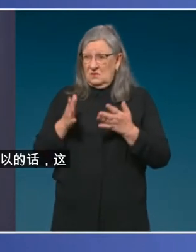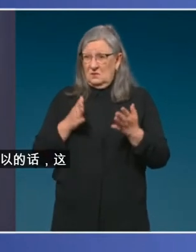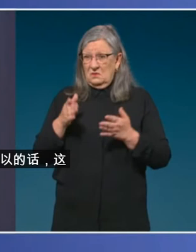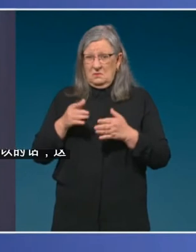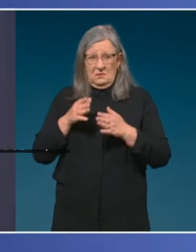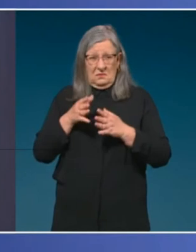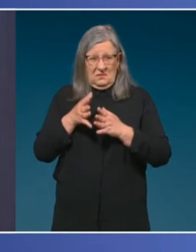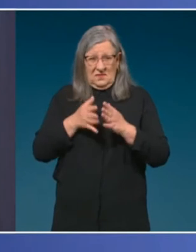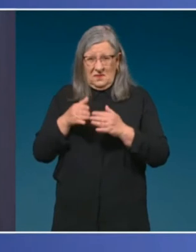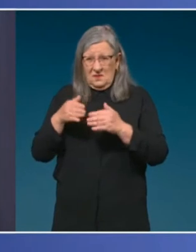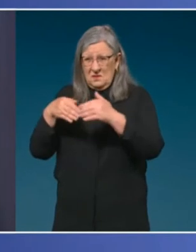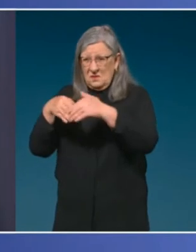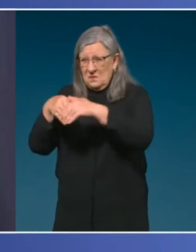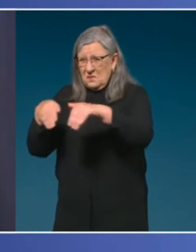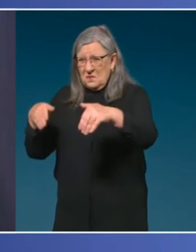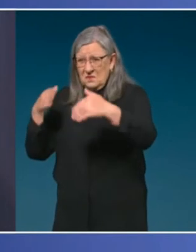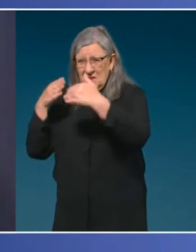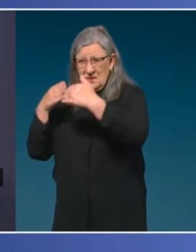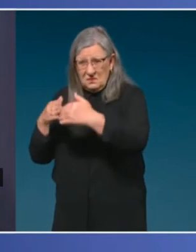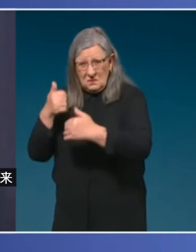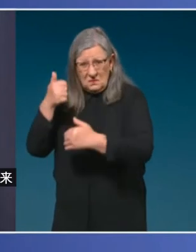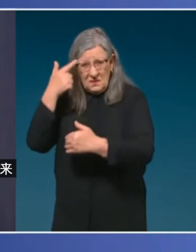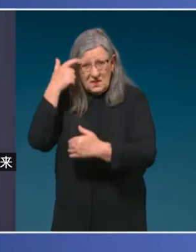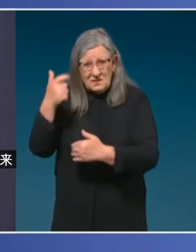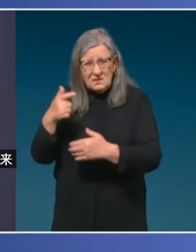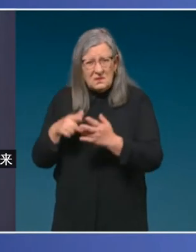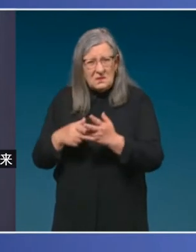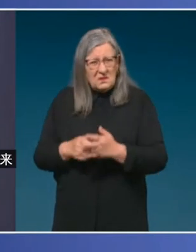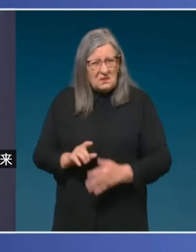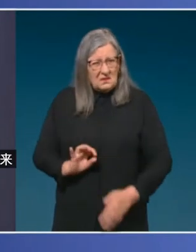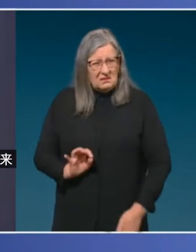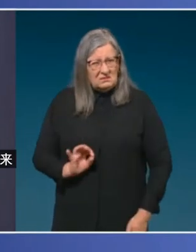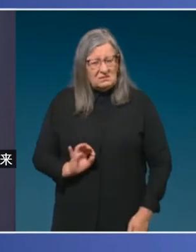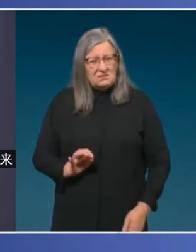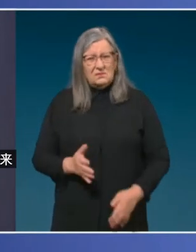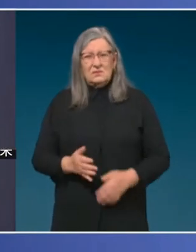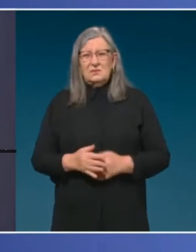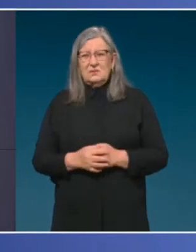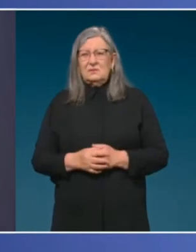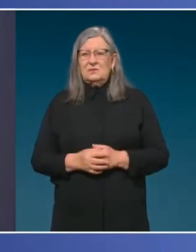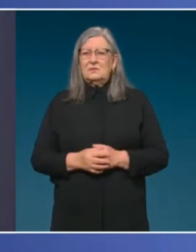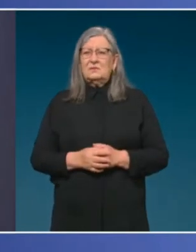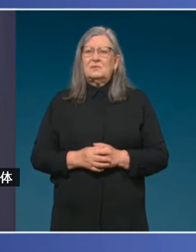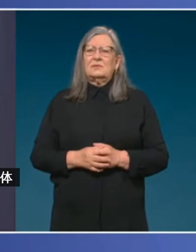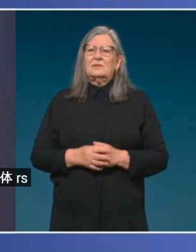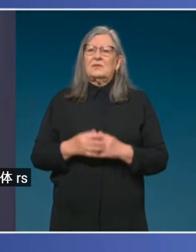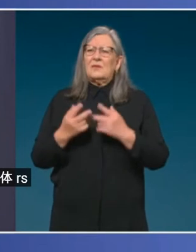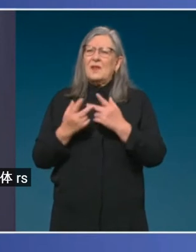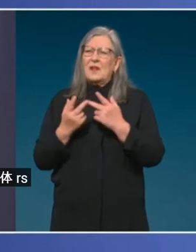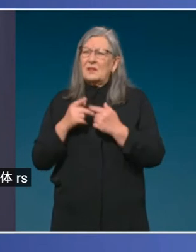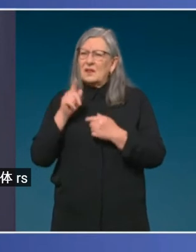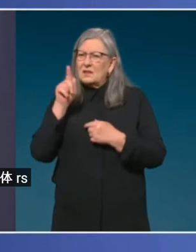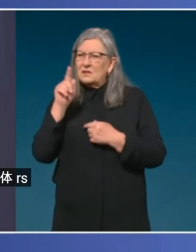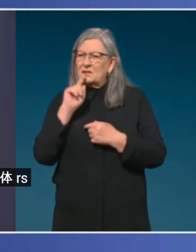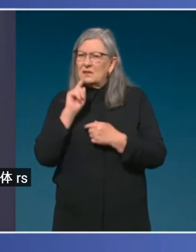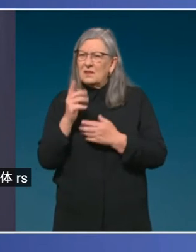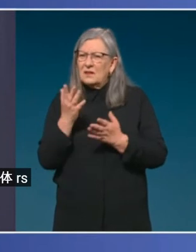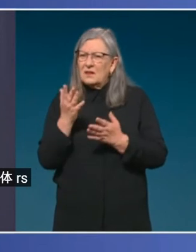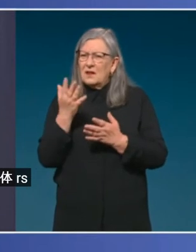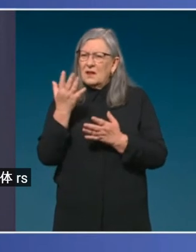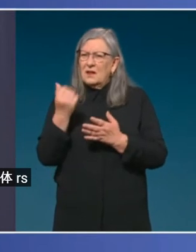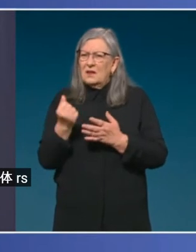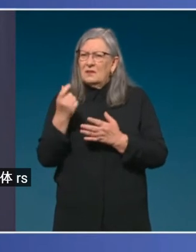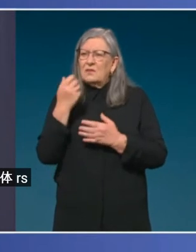variant of concern that we see. So will you be formally planned to deal with variants like this in the future when it comes to our borders? Sure.